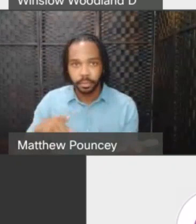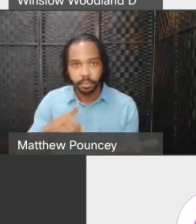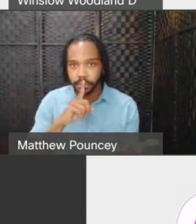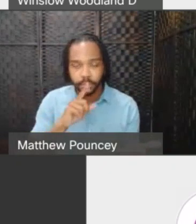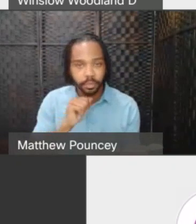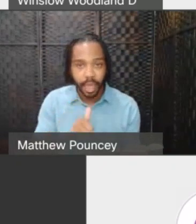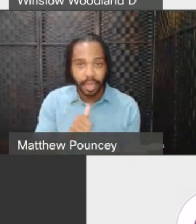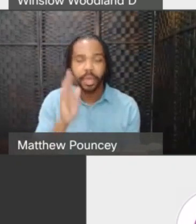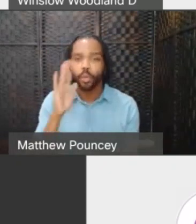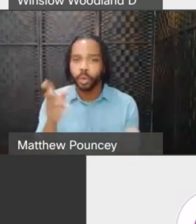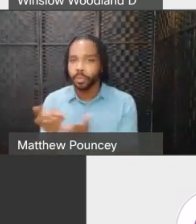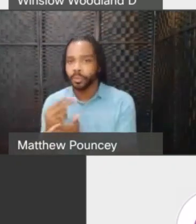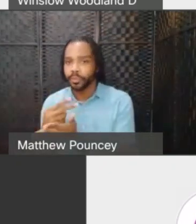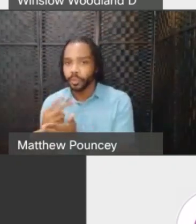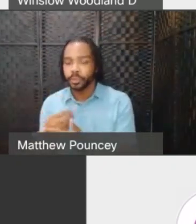reviewed.